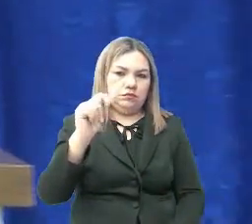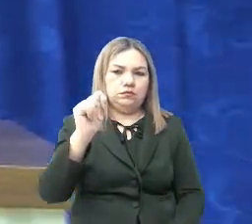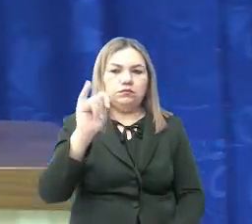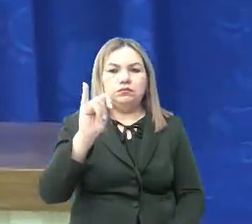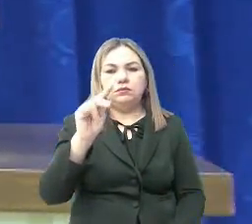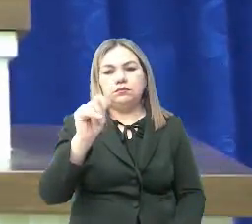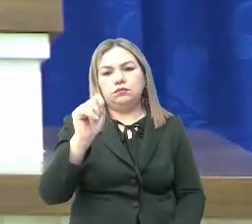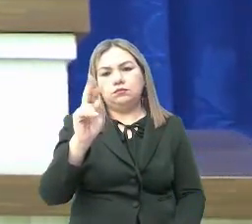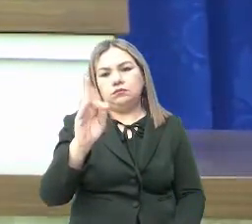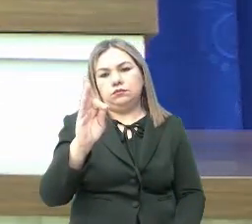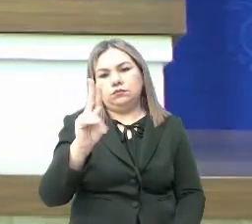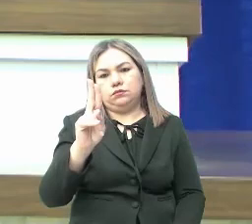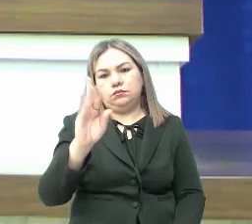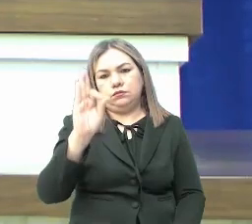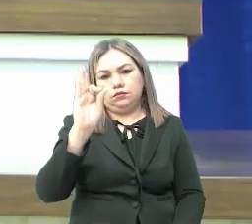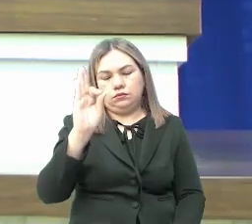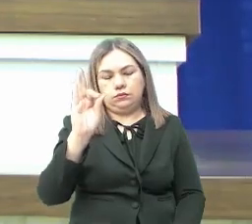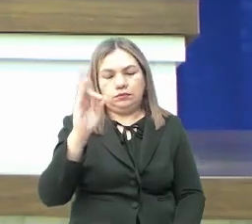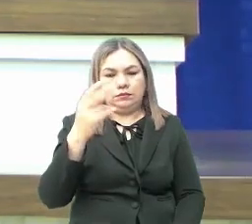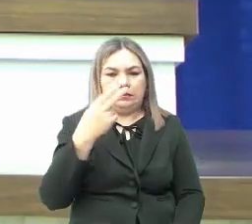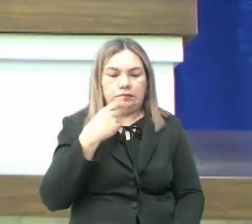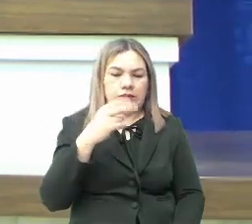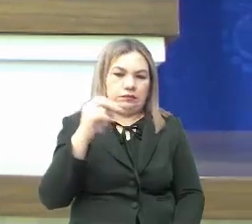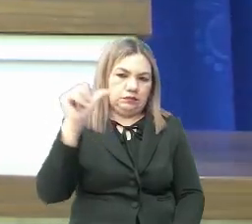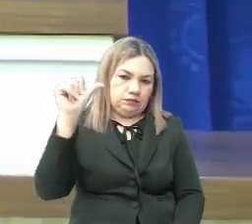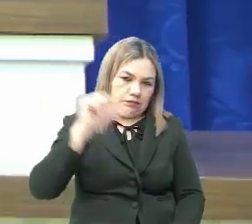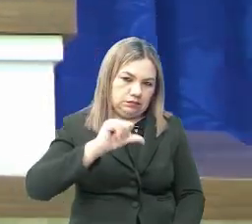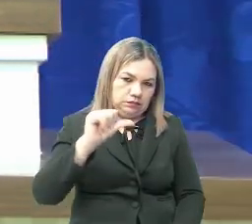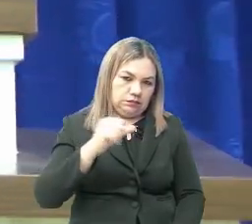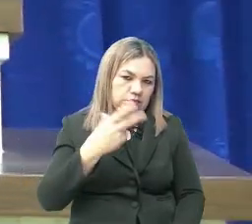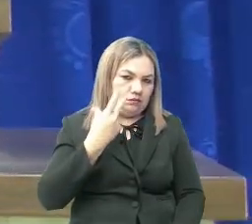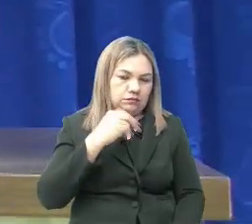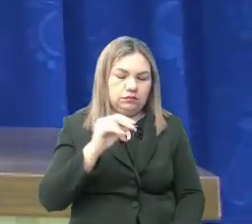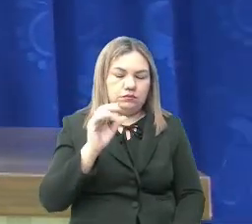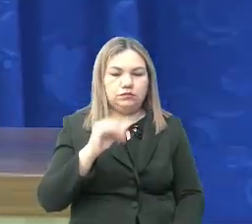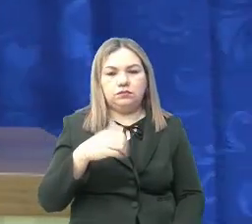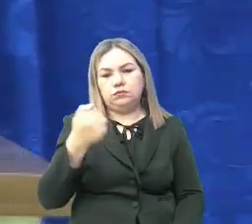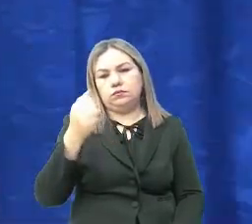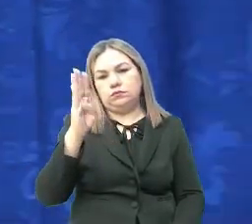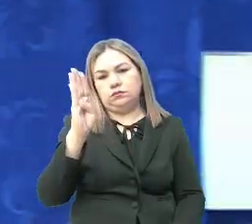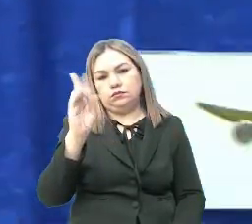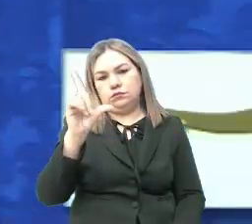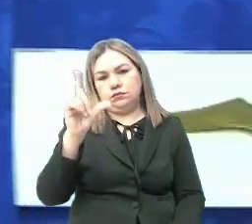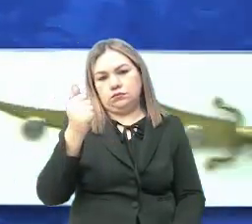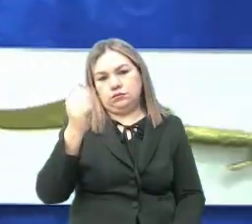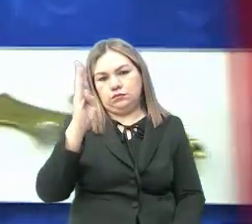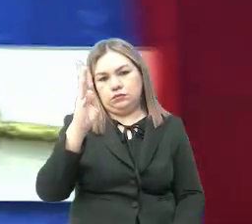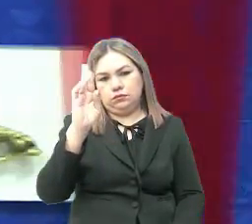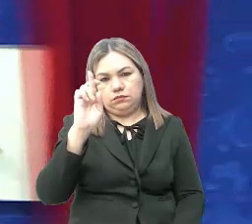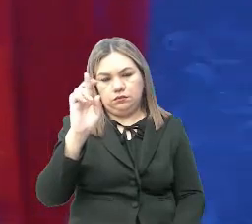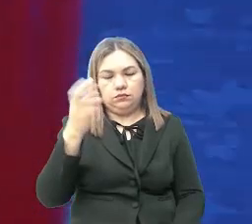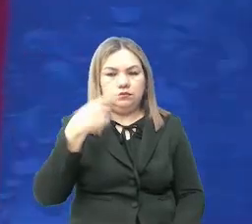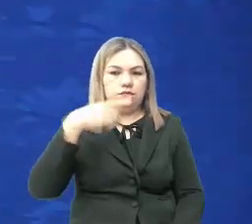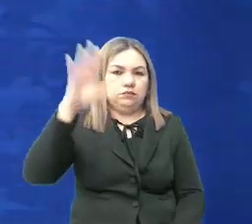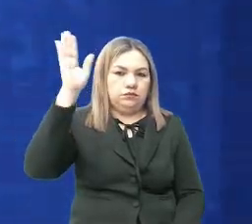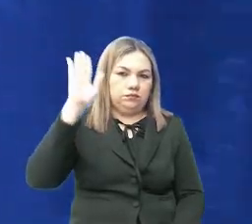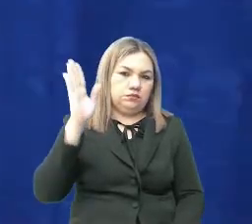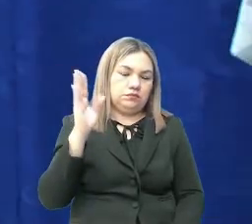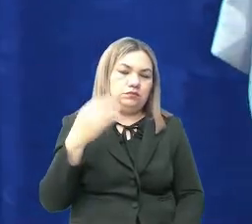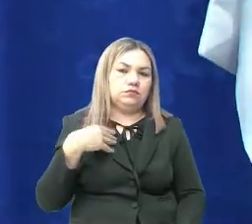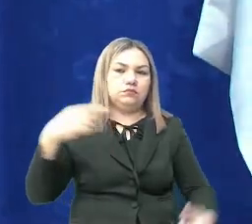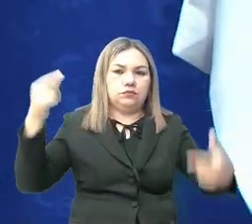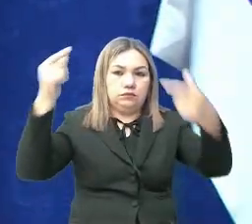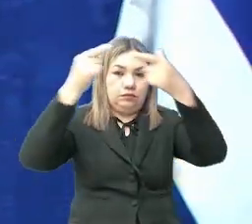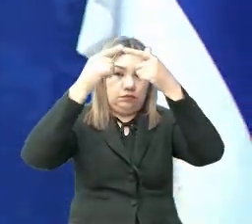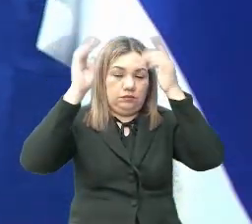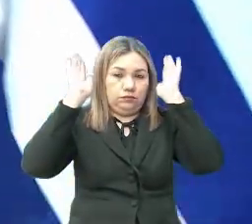bad attitudes in types. Instead of worshiping, you complain, say a muck. You know what muck